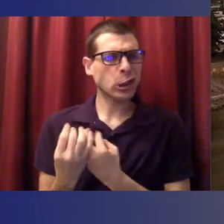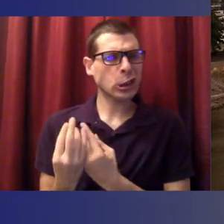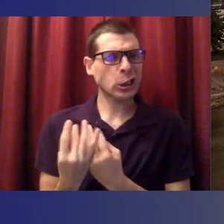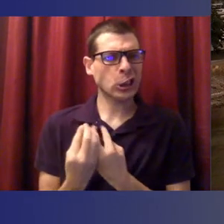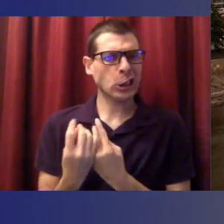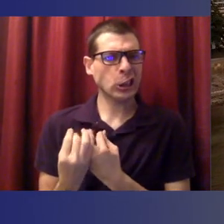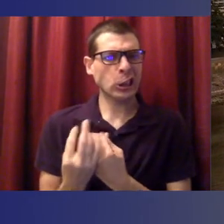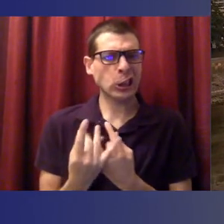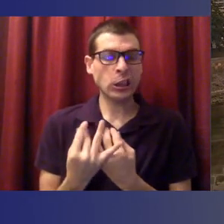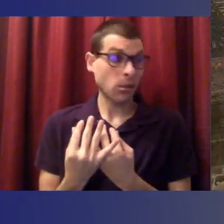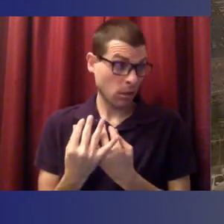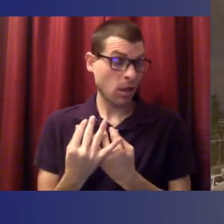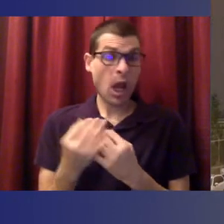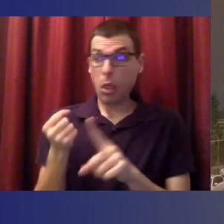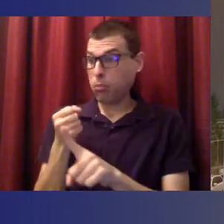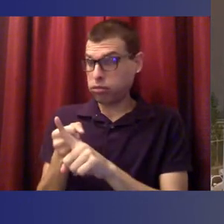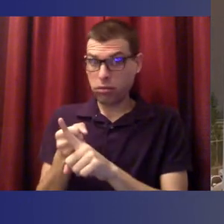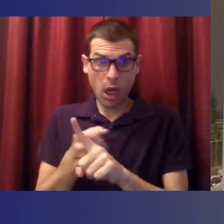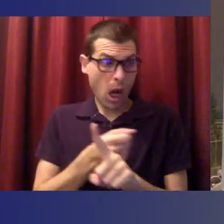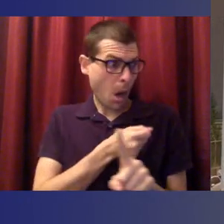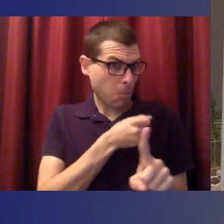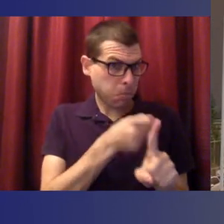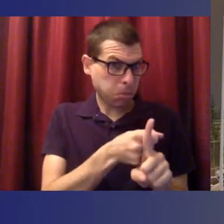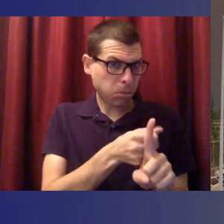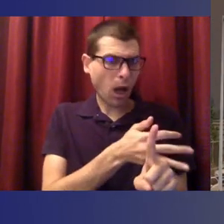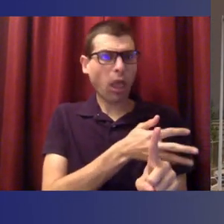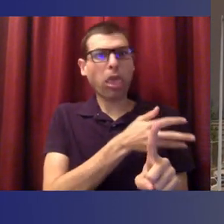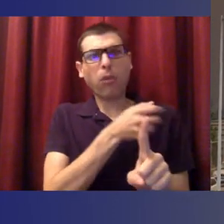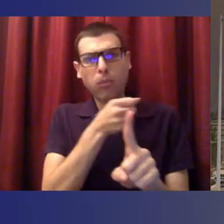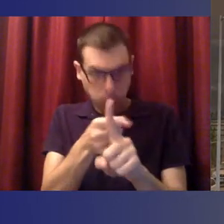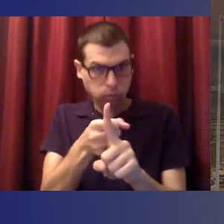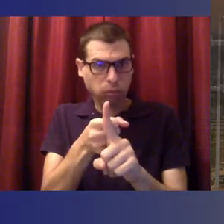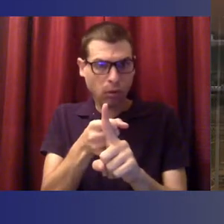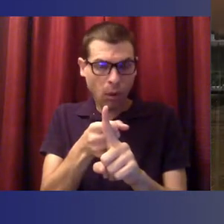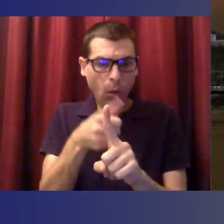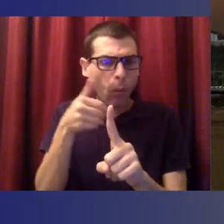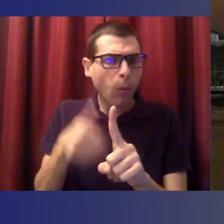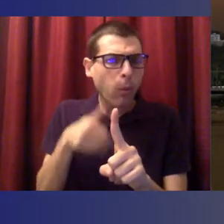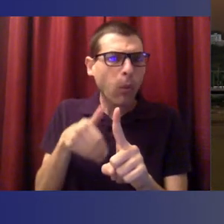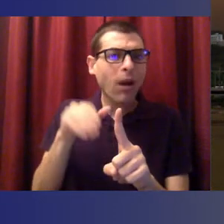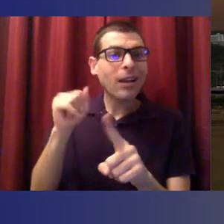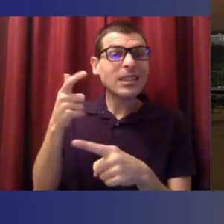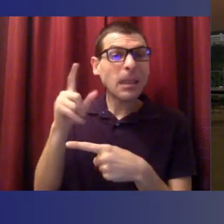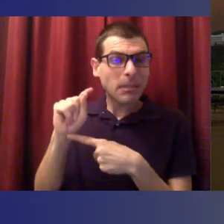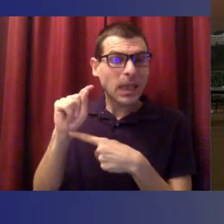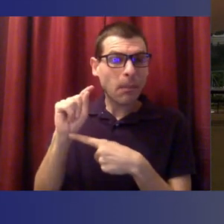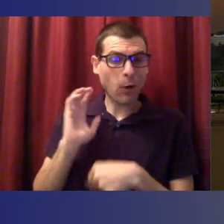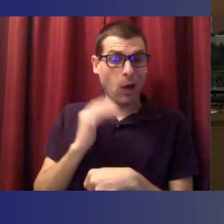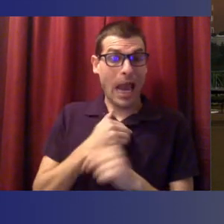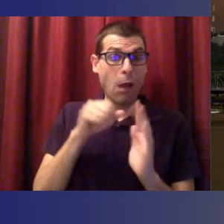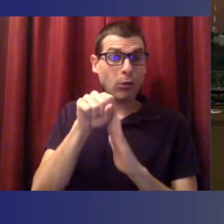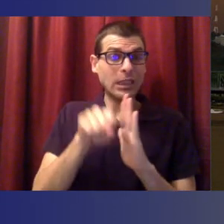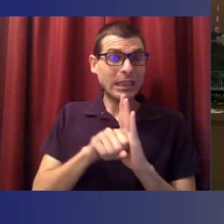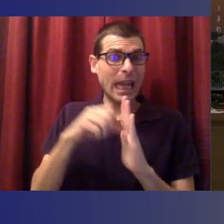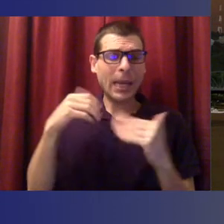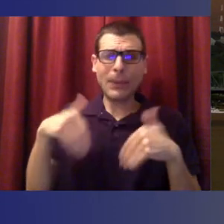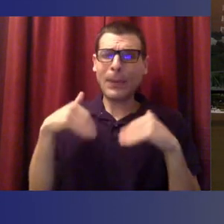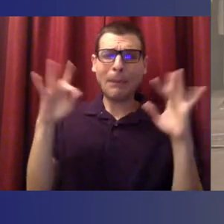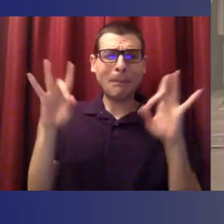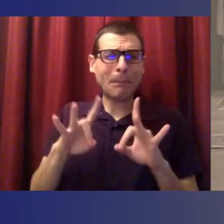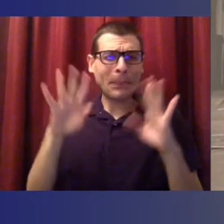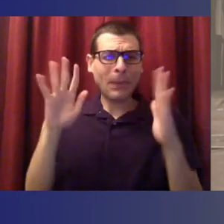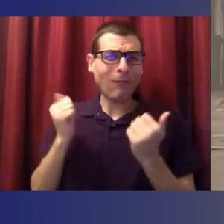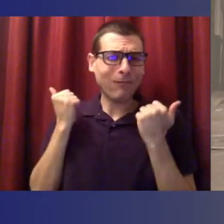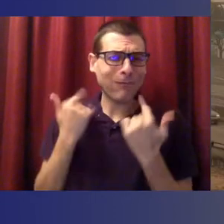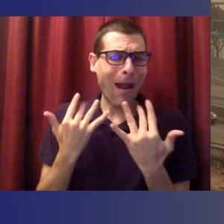And then, as if we needed further proof of the climate crisis, in September, our state experienced extraordinary